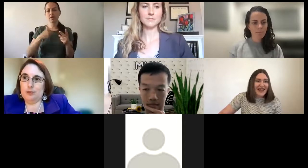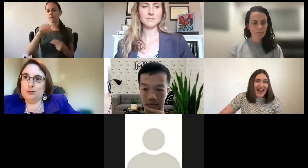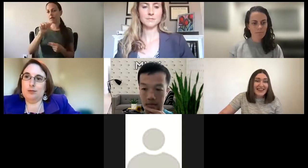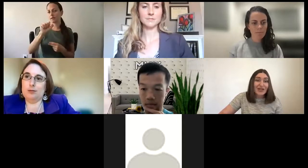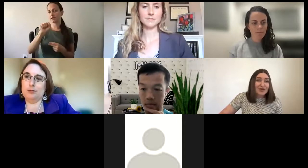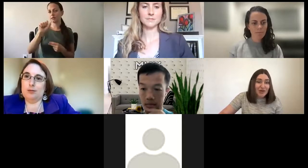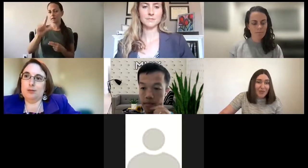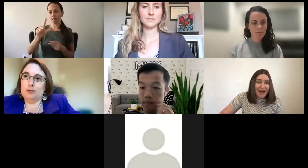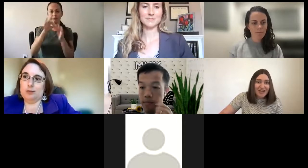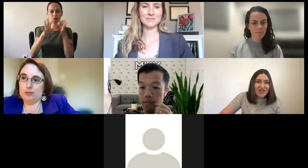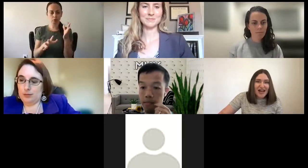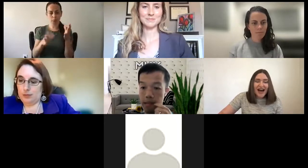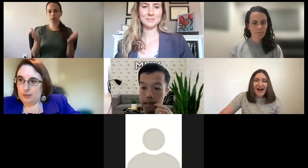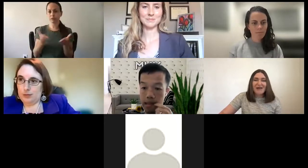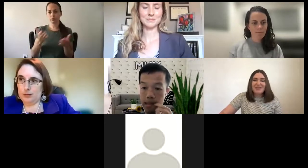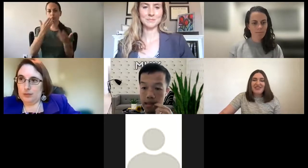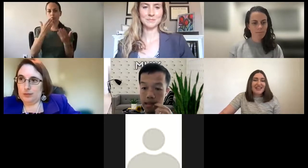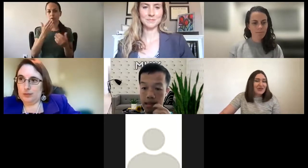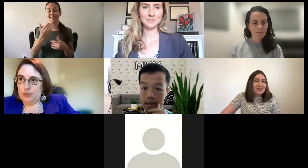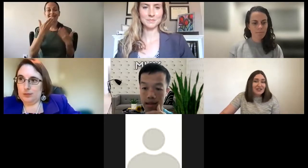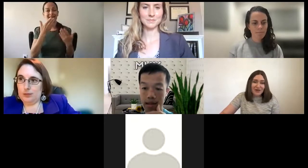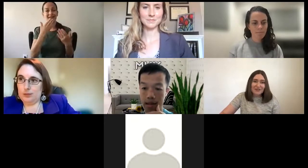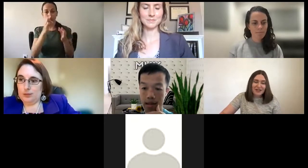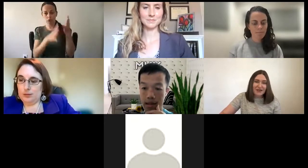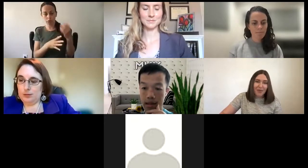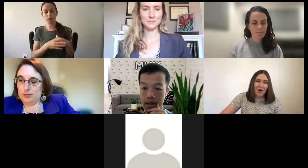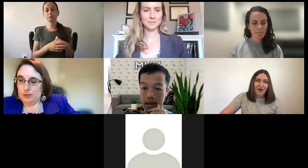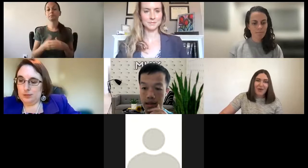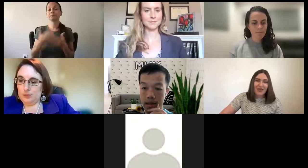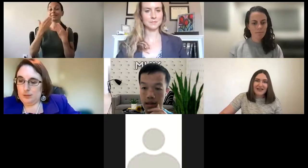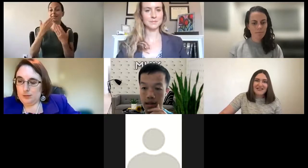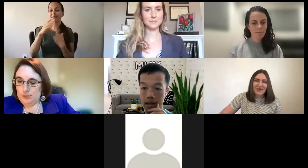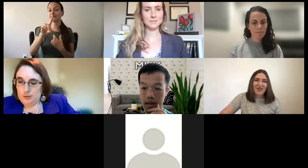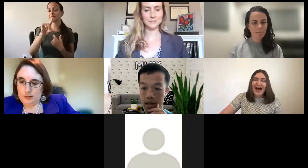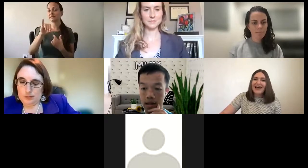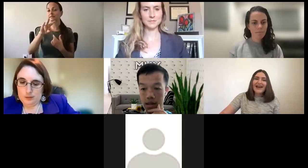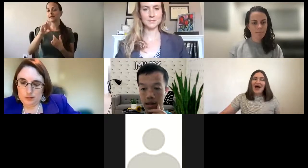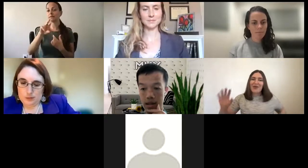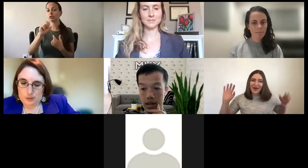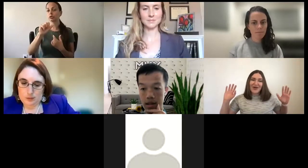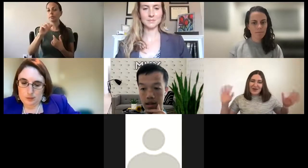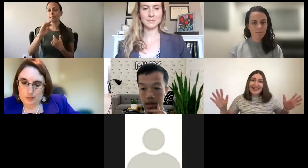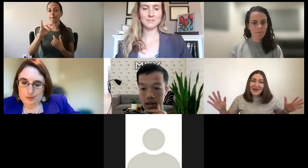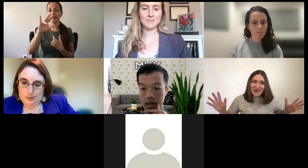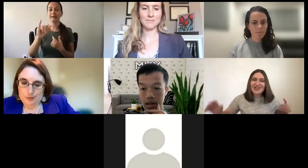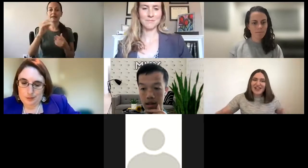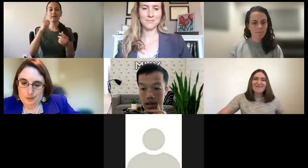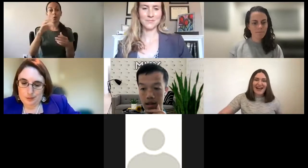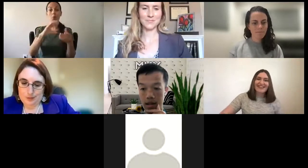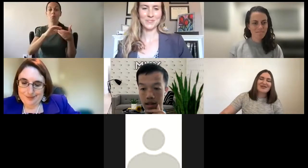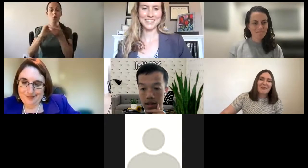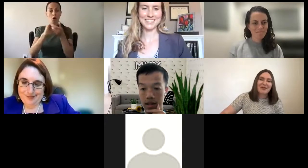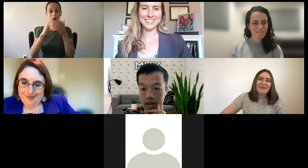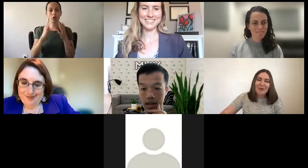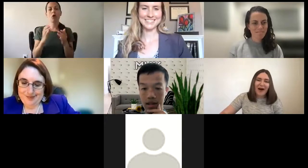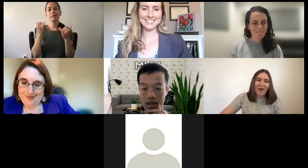supporting us today. Thank you so much. Thank you to Diversability for partnering with us. And with that, I will relinquish the